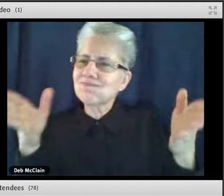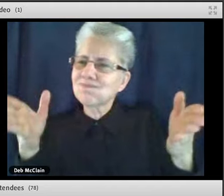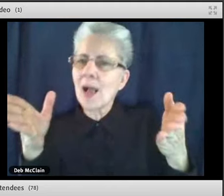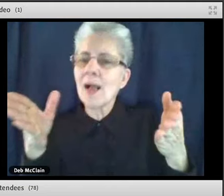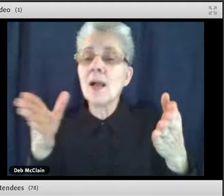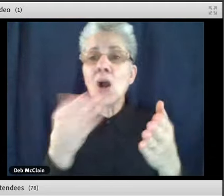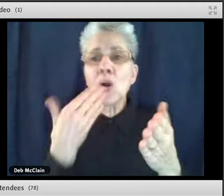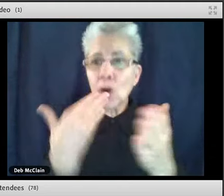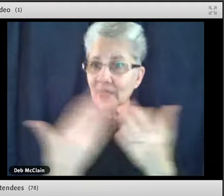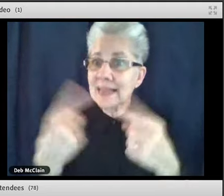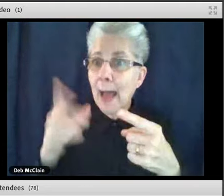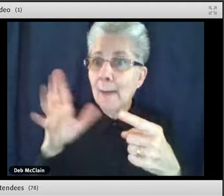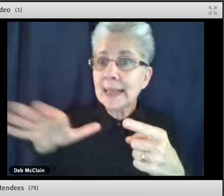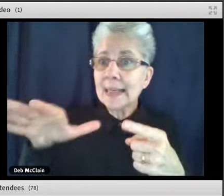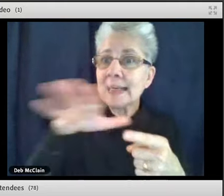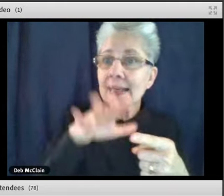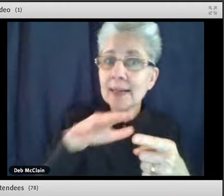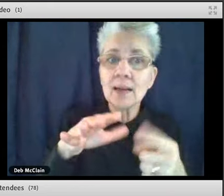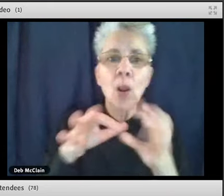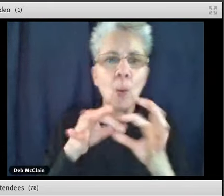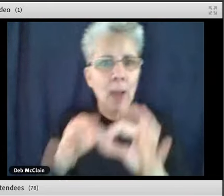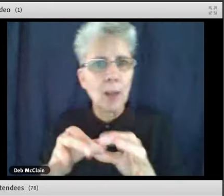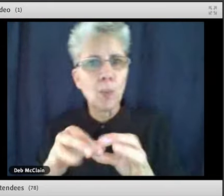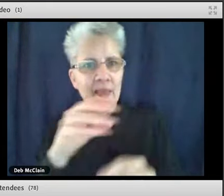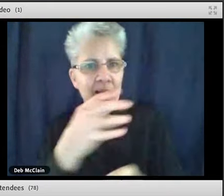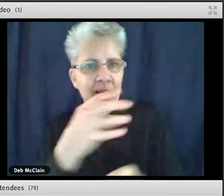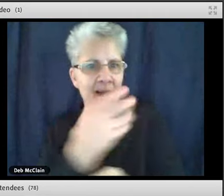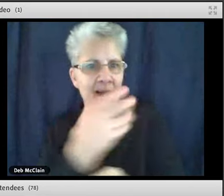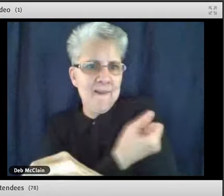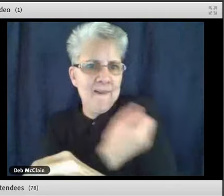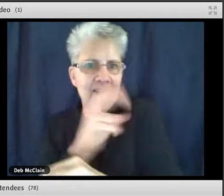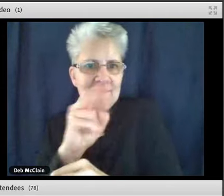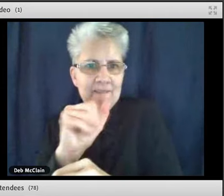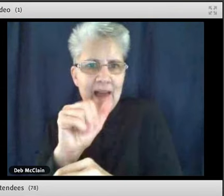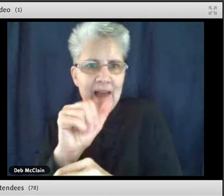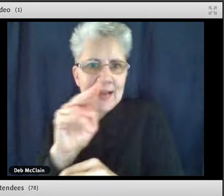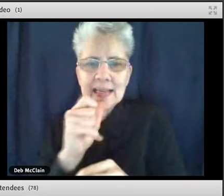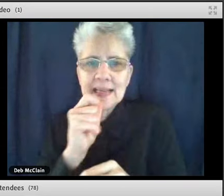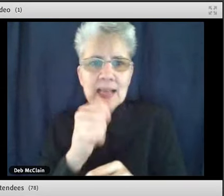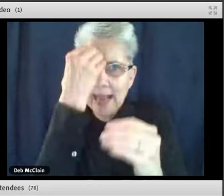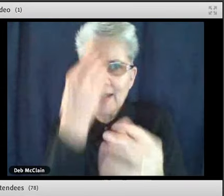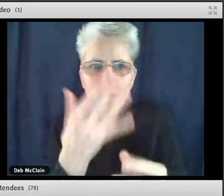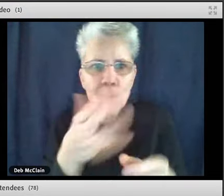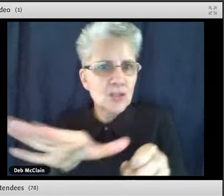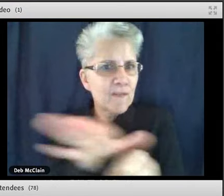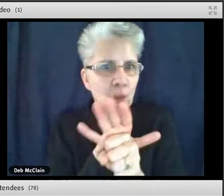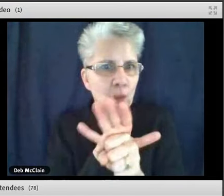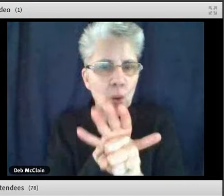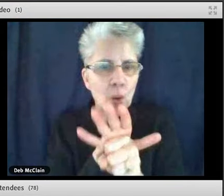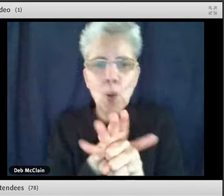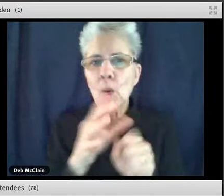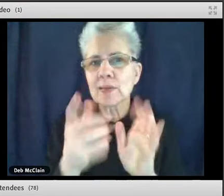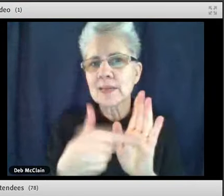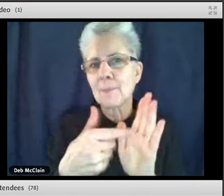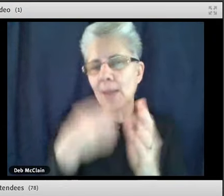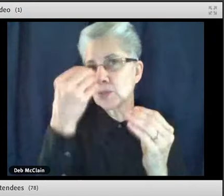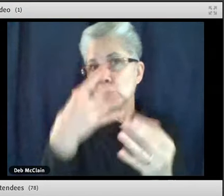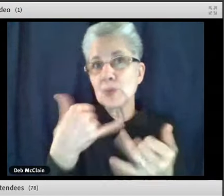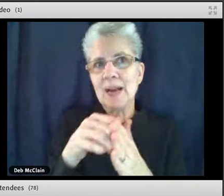we said, reassure yourself with the facts. Create a new routine. Go outside. Go for a walk. You know,